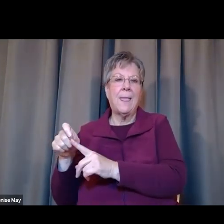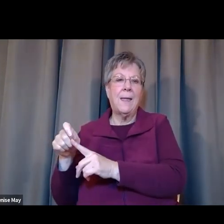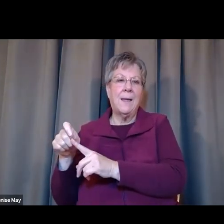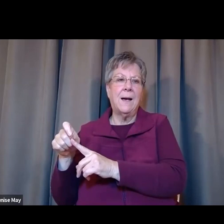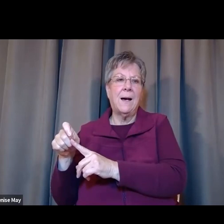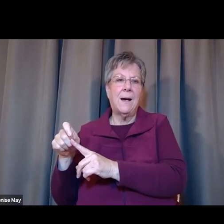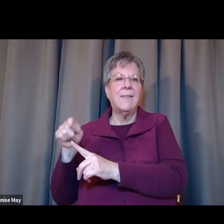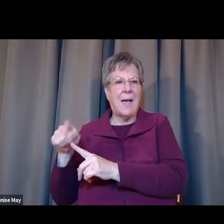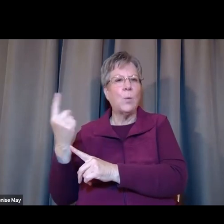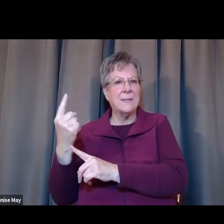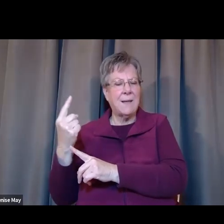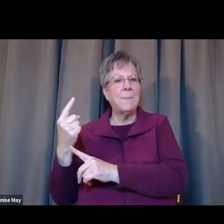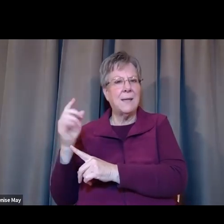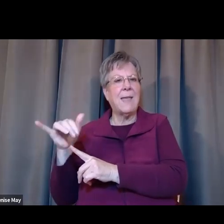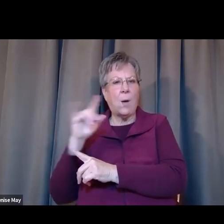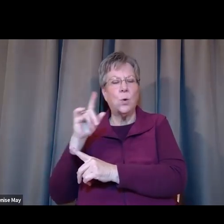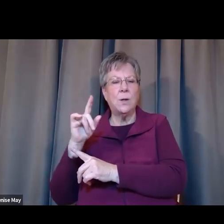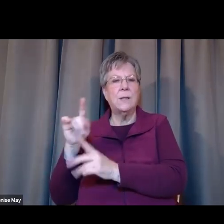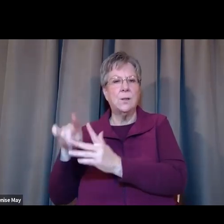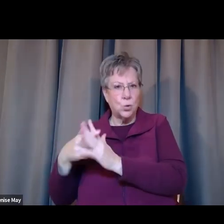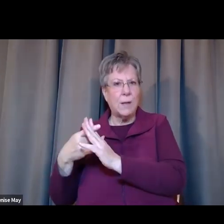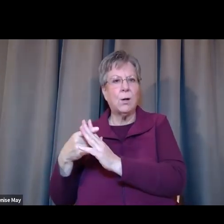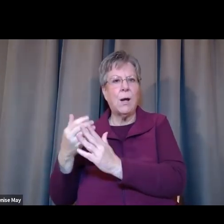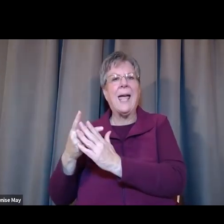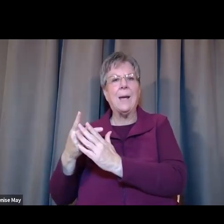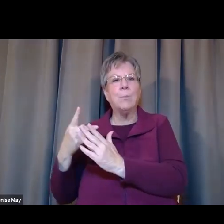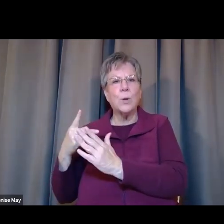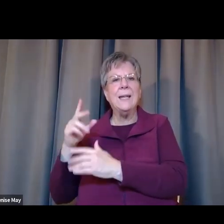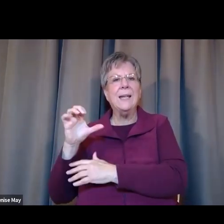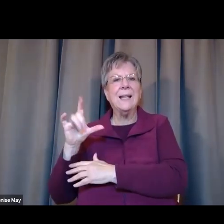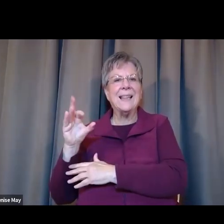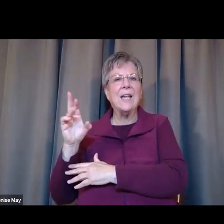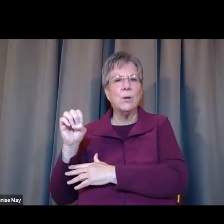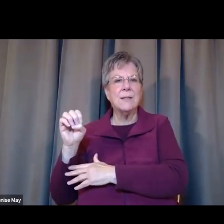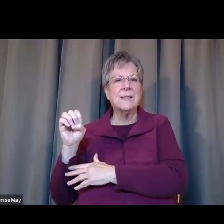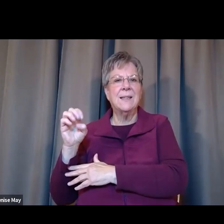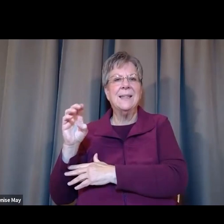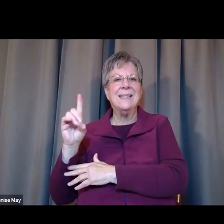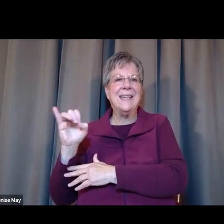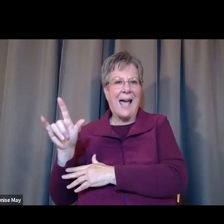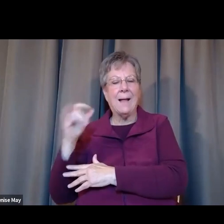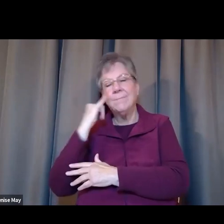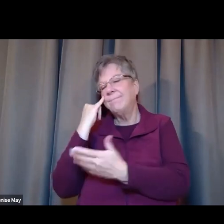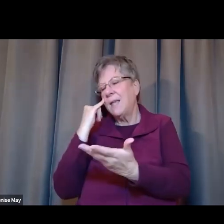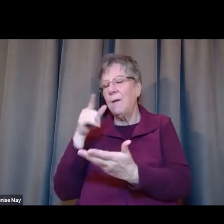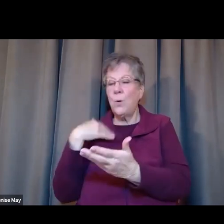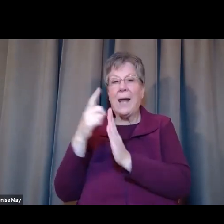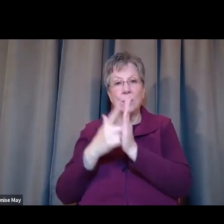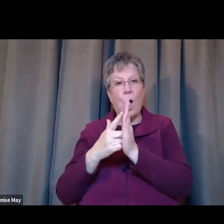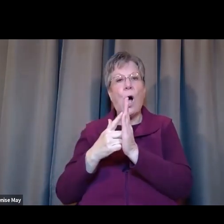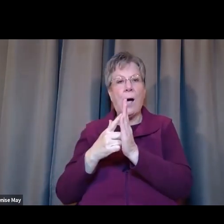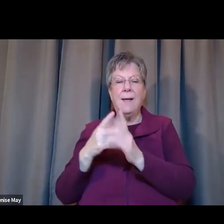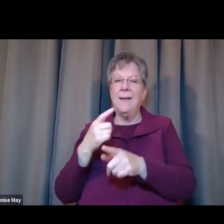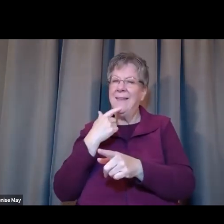pre-clearance, was something that would trigger a pre-clearance denial from the Department of Justice. So if you had a law that looked like it would